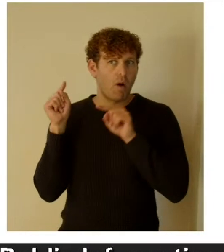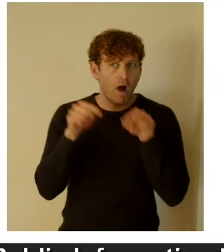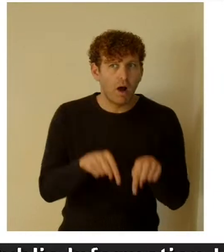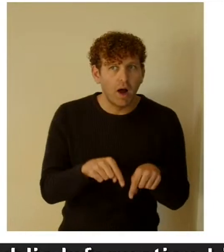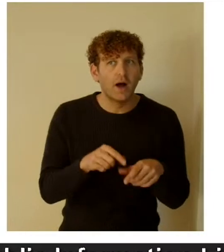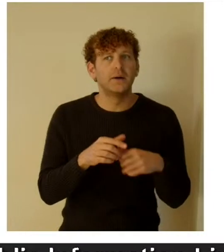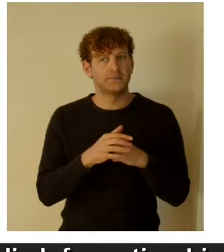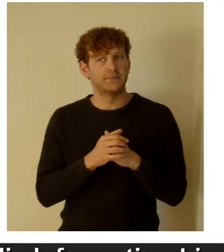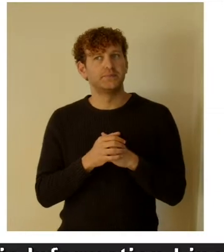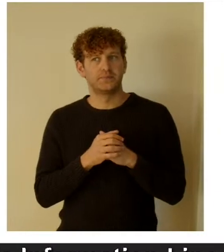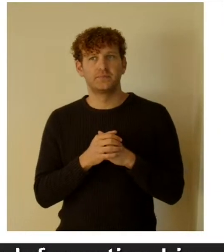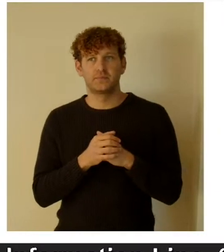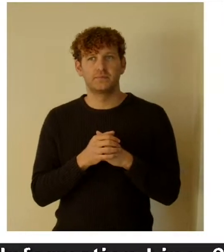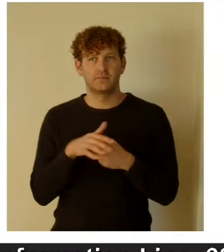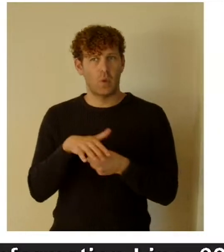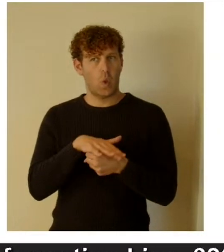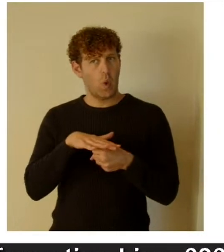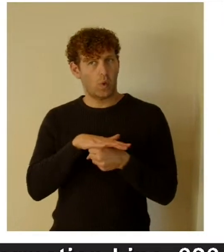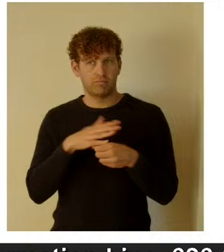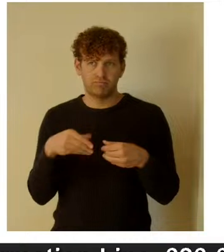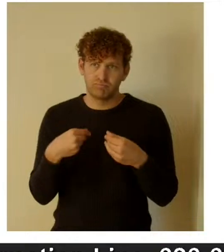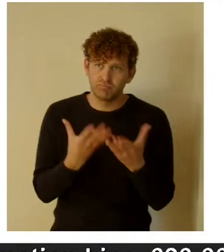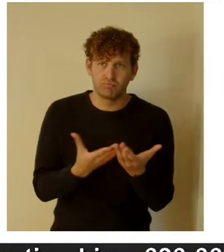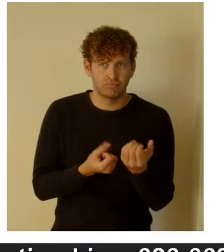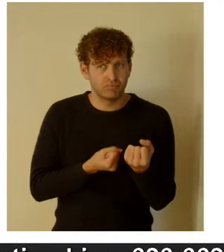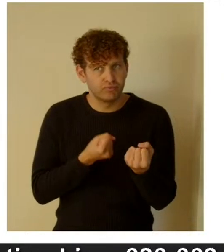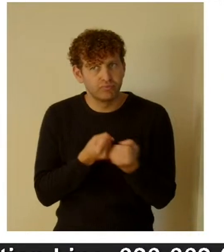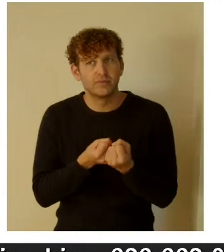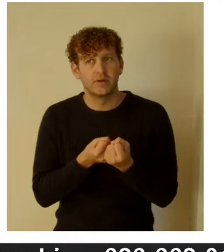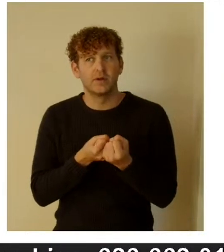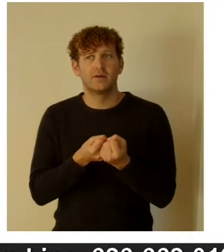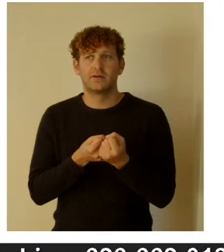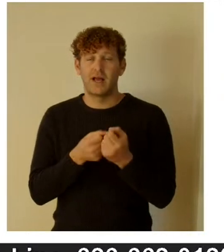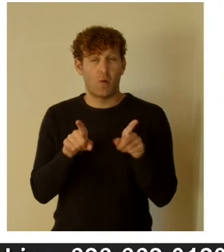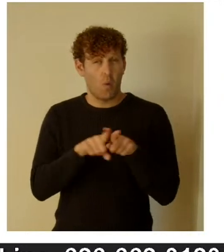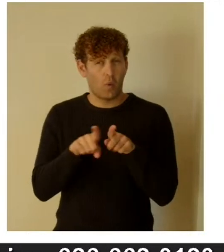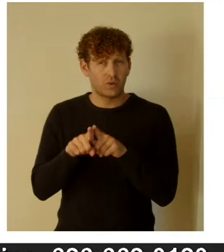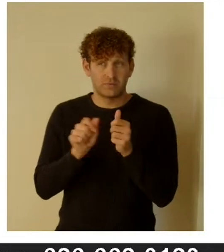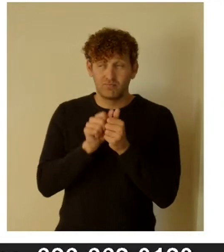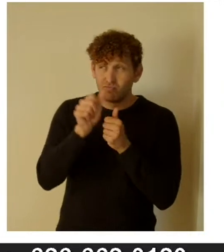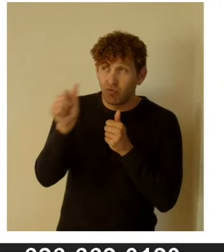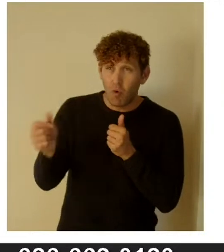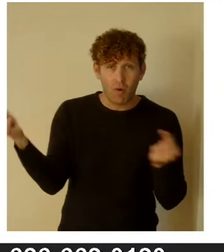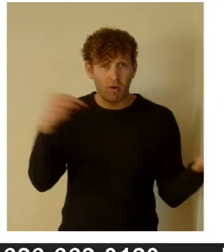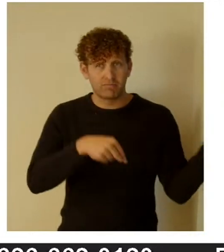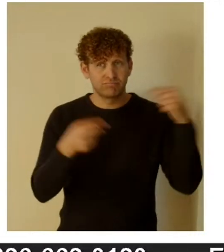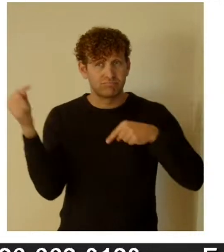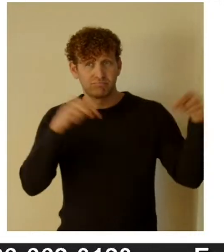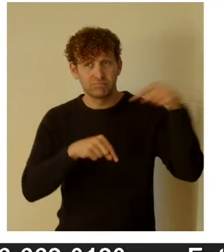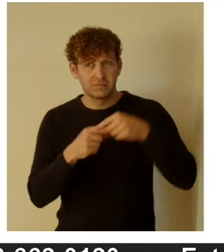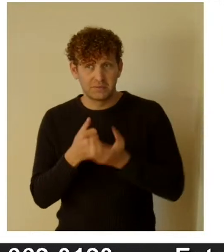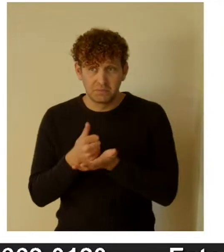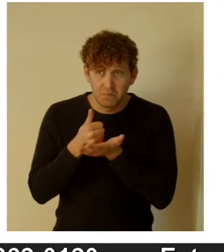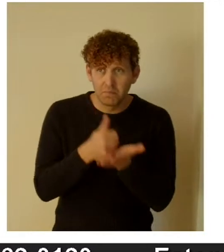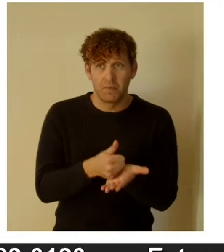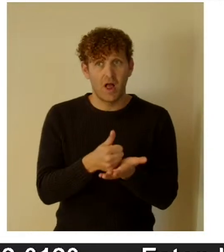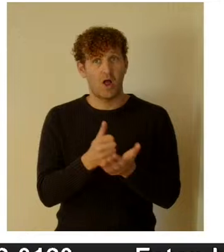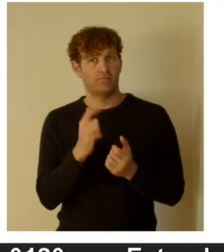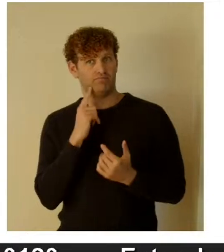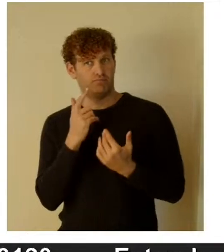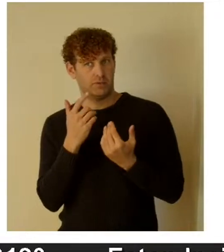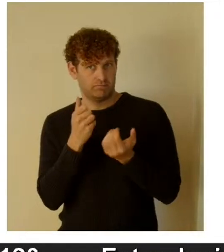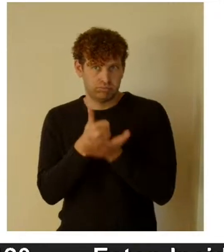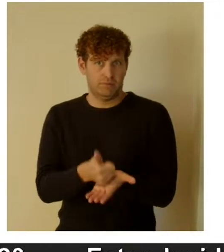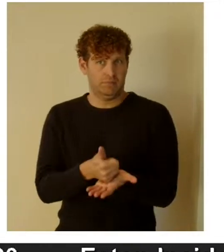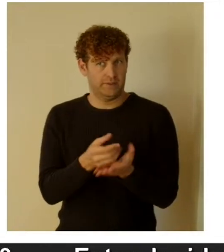local resources, but also from far away to extinguish this fire and to get us back on our feet. Of course, firefighting requires a